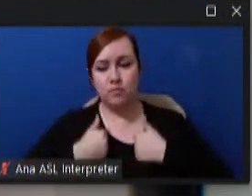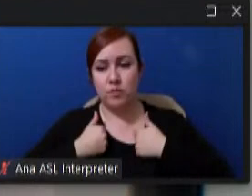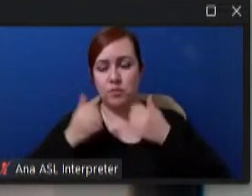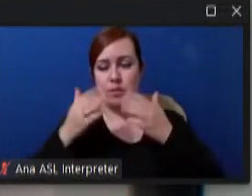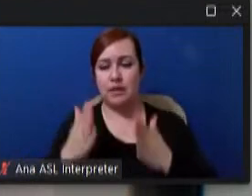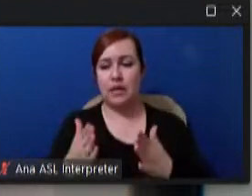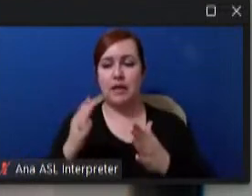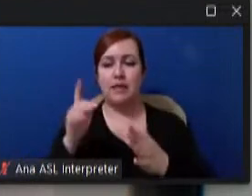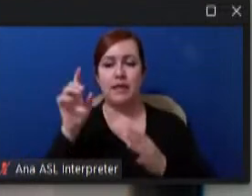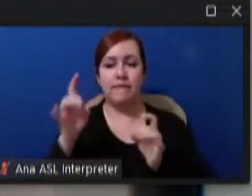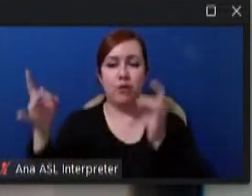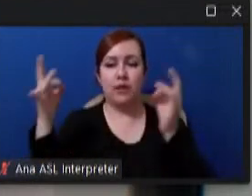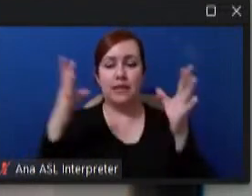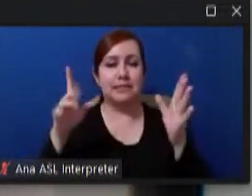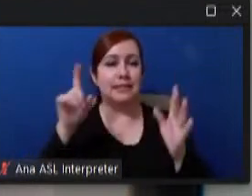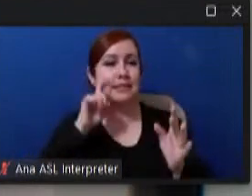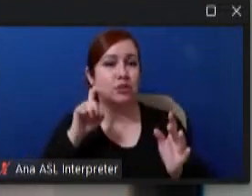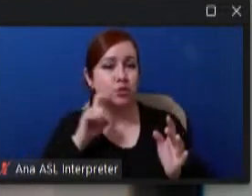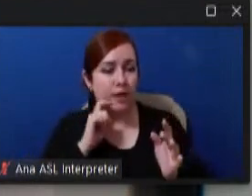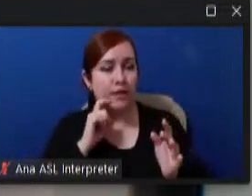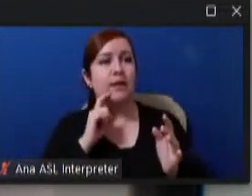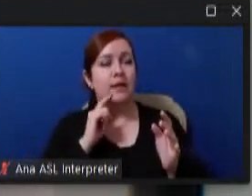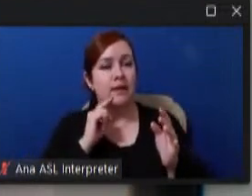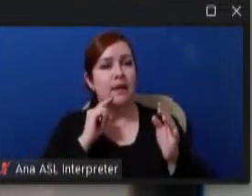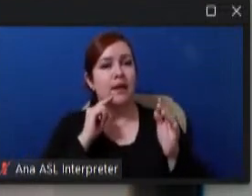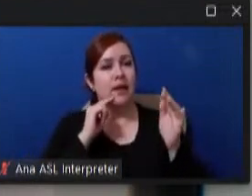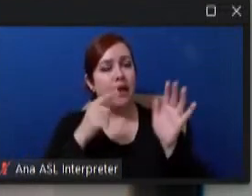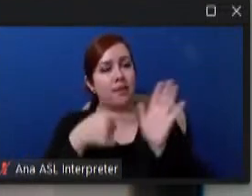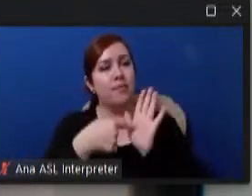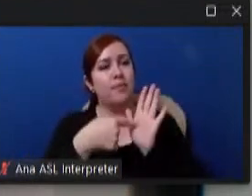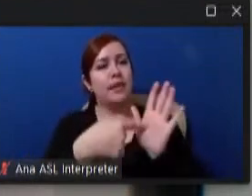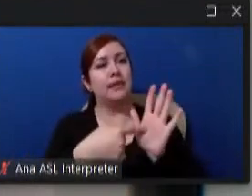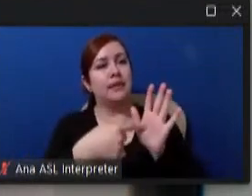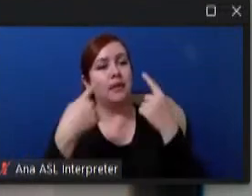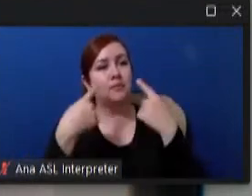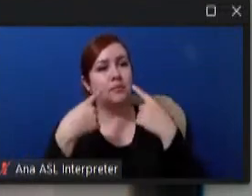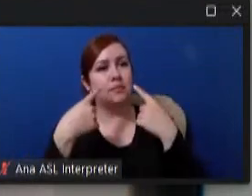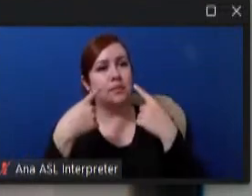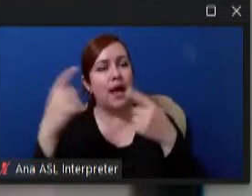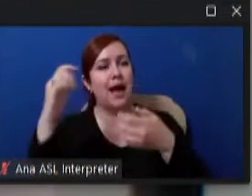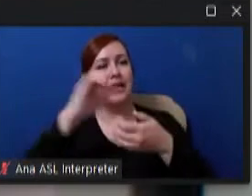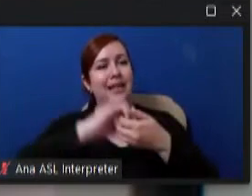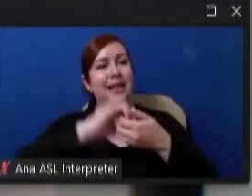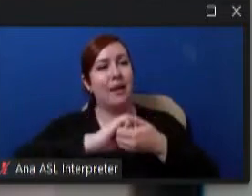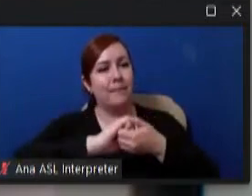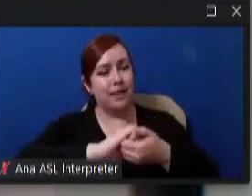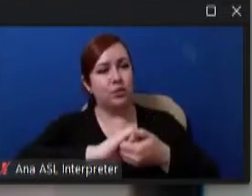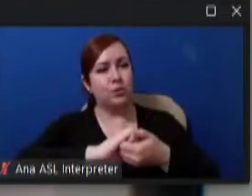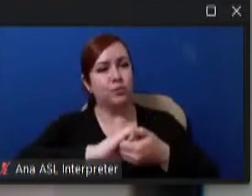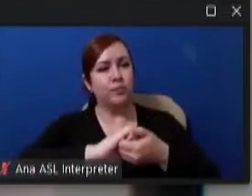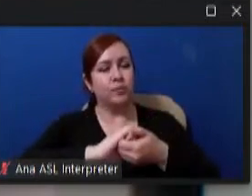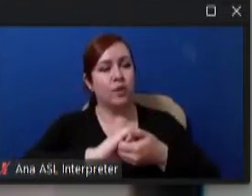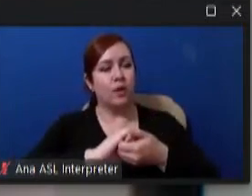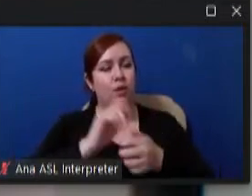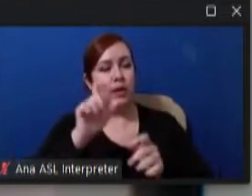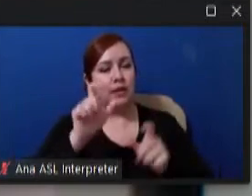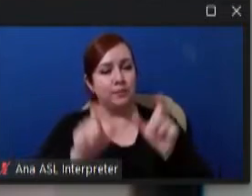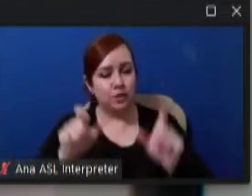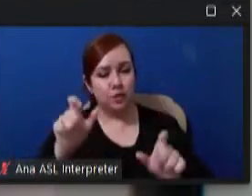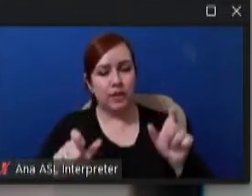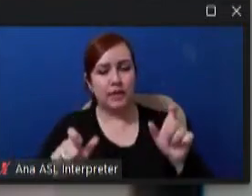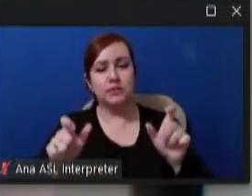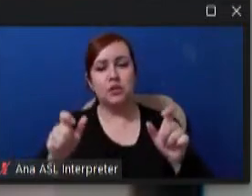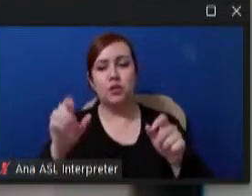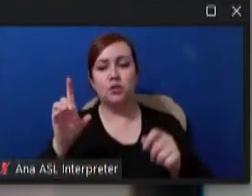services and protocol to people and survivors of sexual violence, and